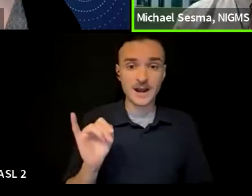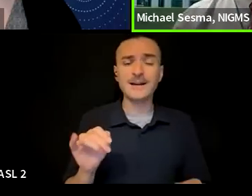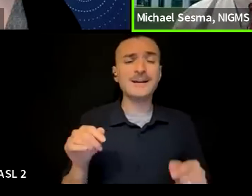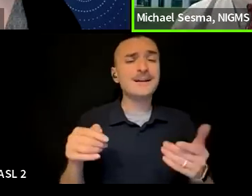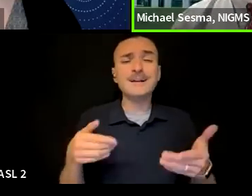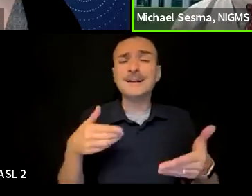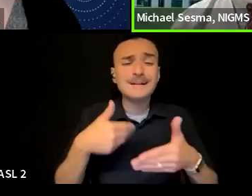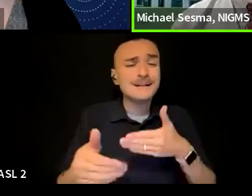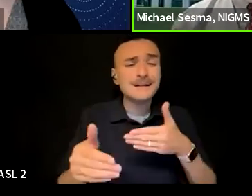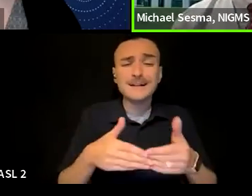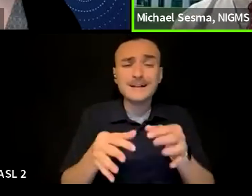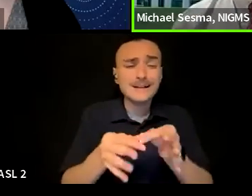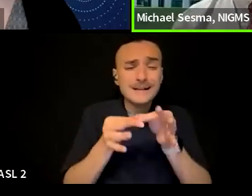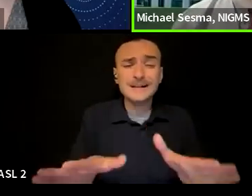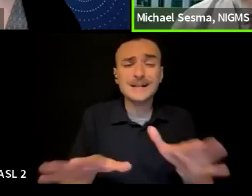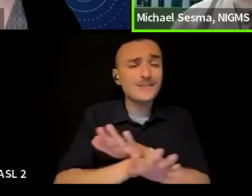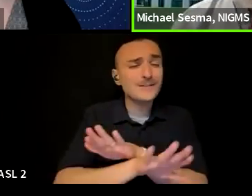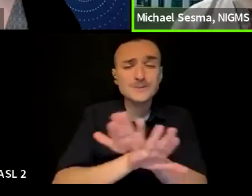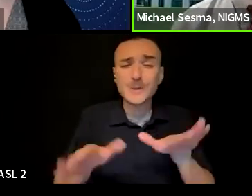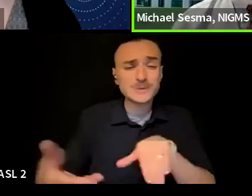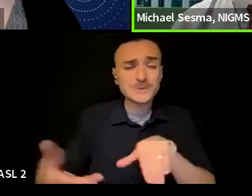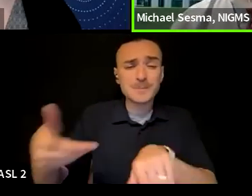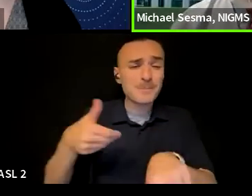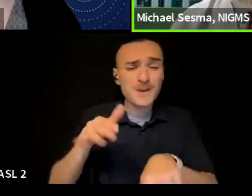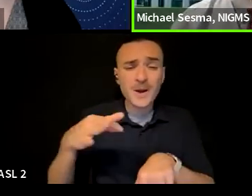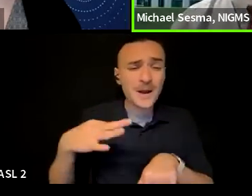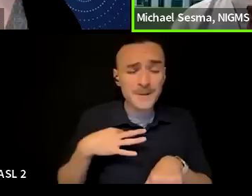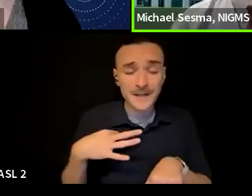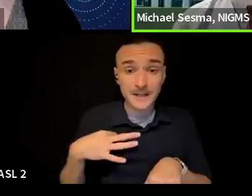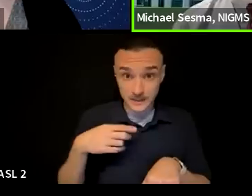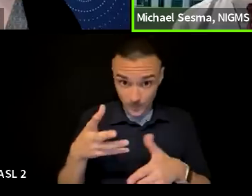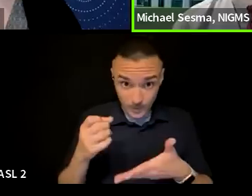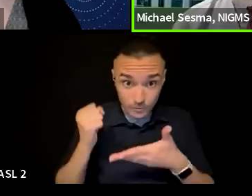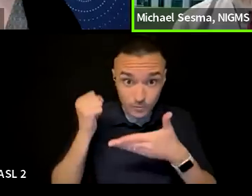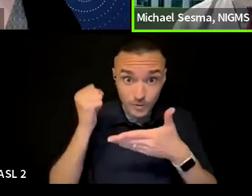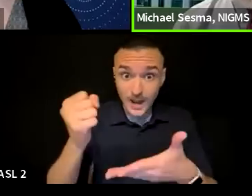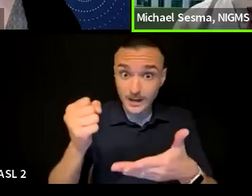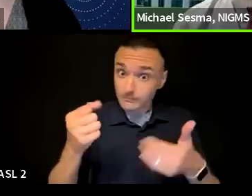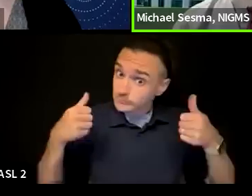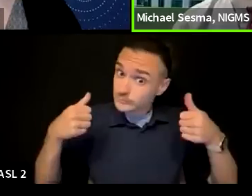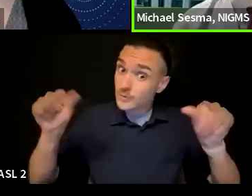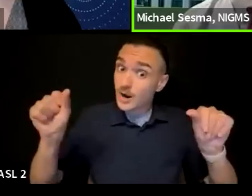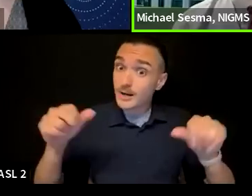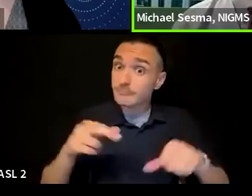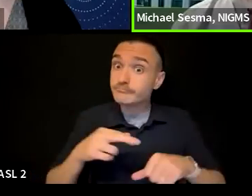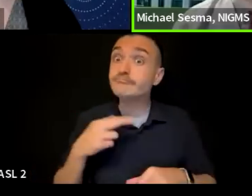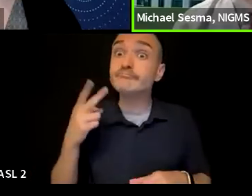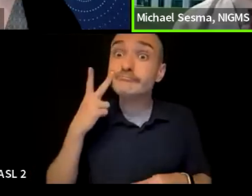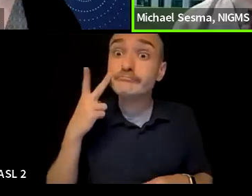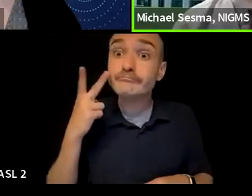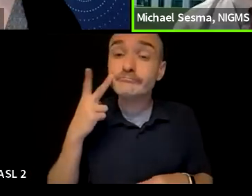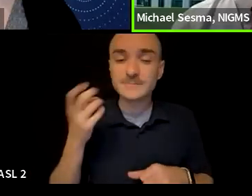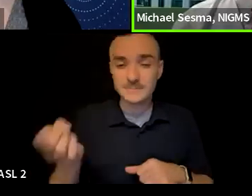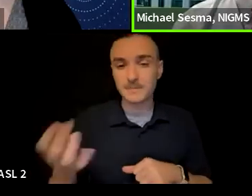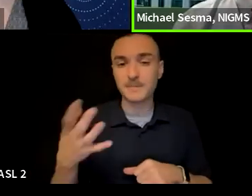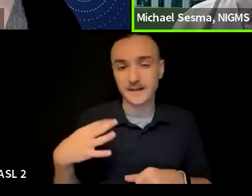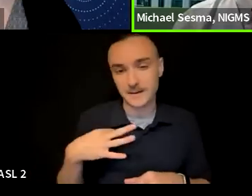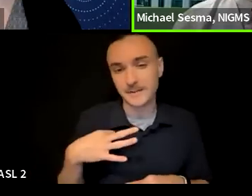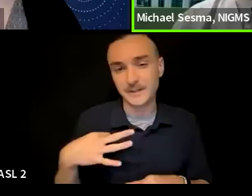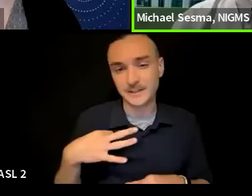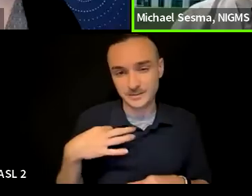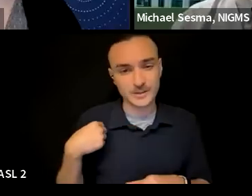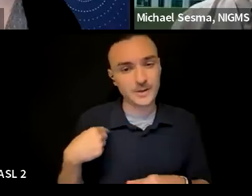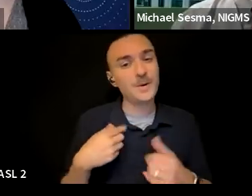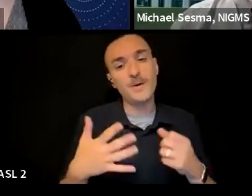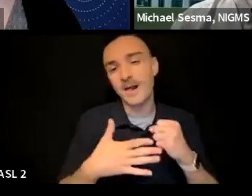you don't submit that application. So if you want a grant, you got to take the shot. Submit the application. We're here to help you.